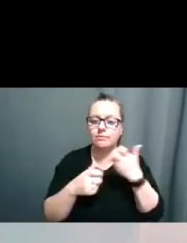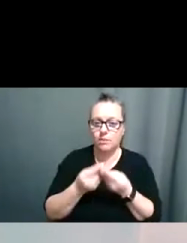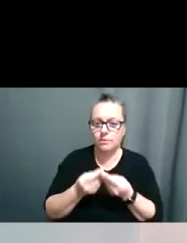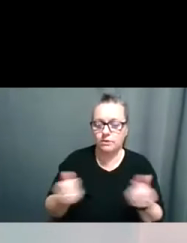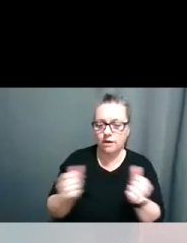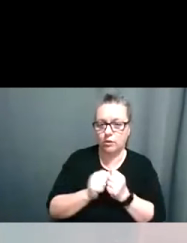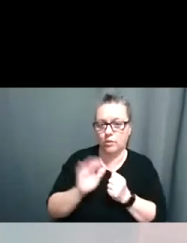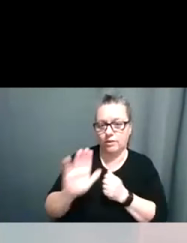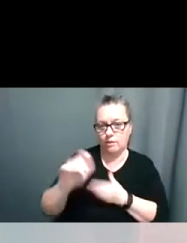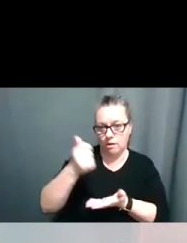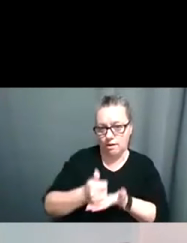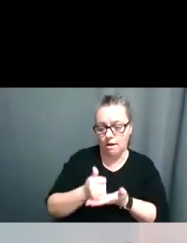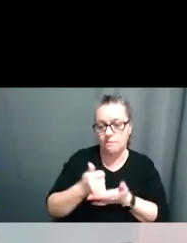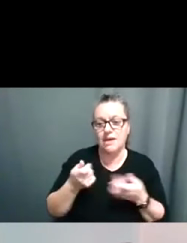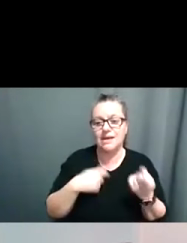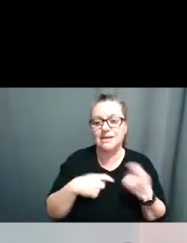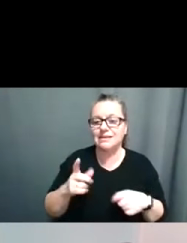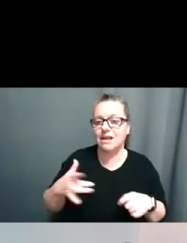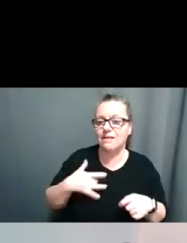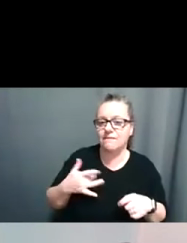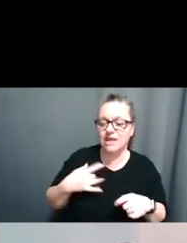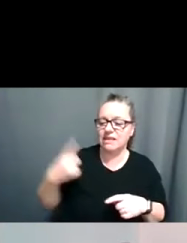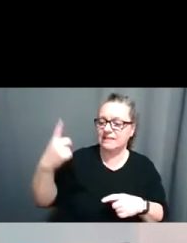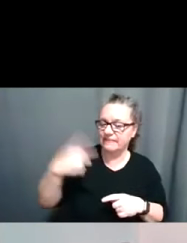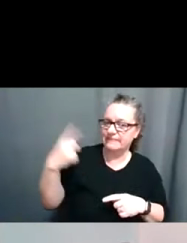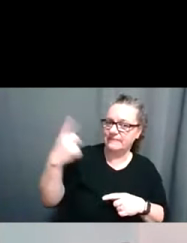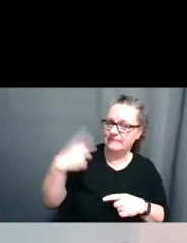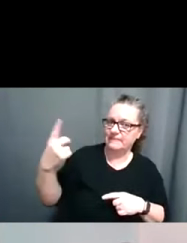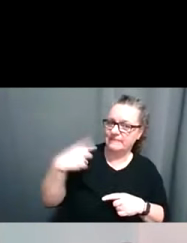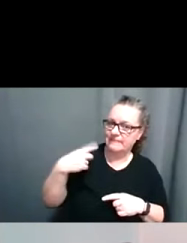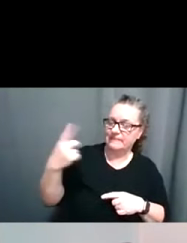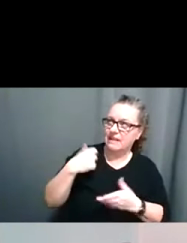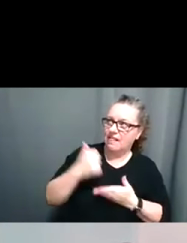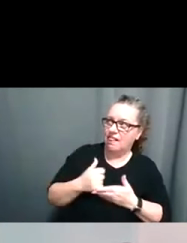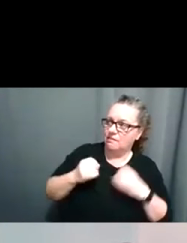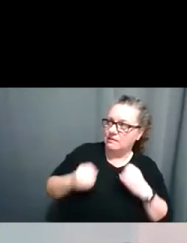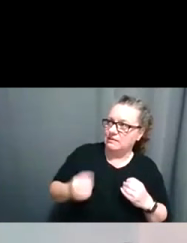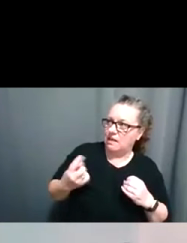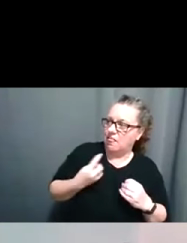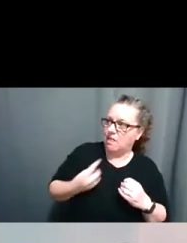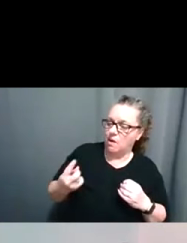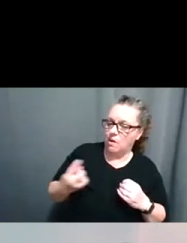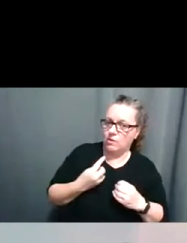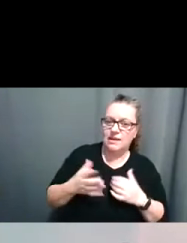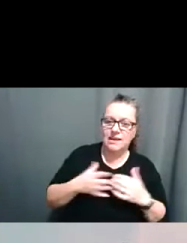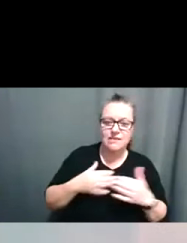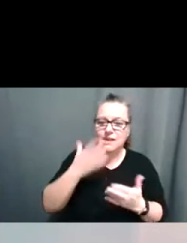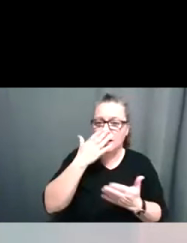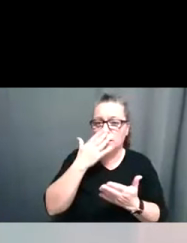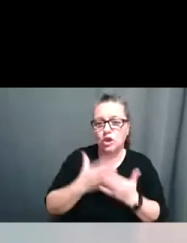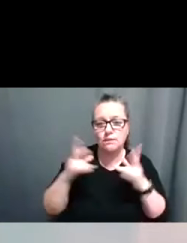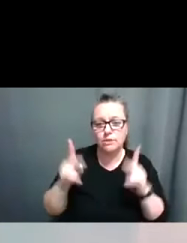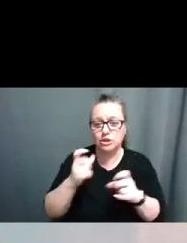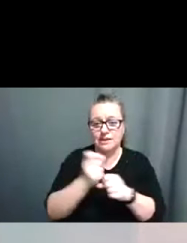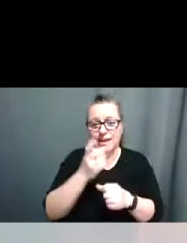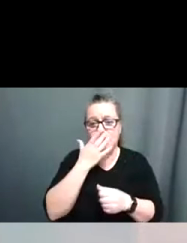help. Instead of feeling acted on, punished, helpless, and alone, even the good person getting bad news now